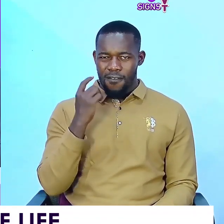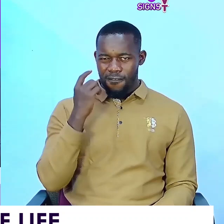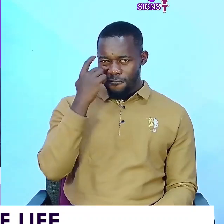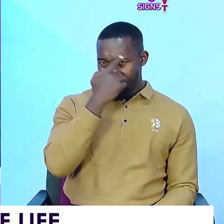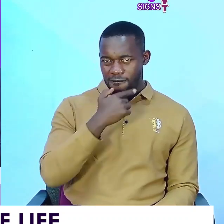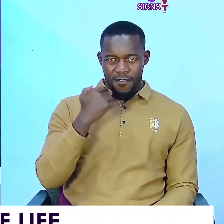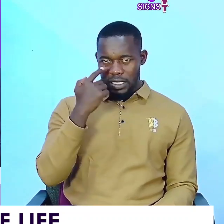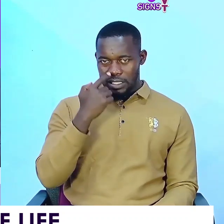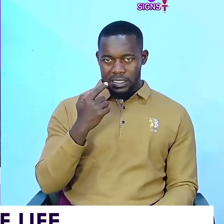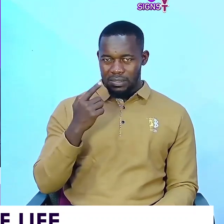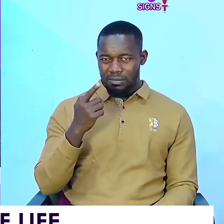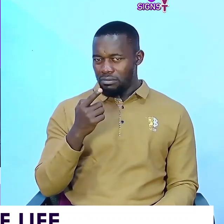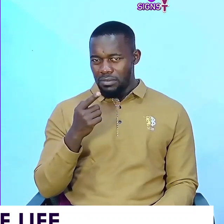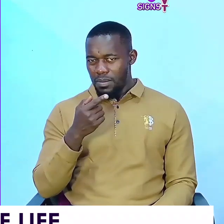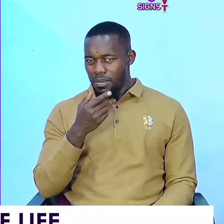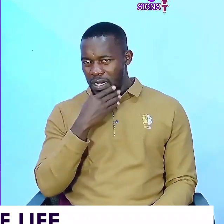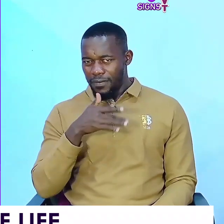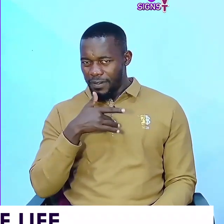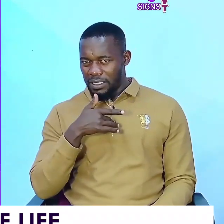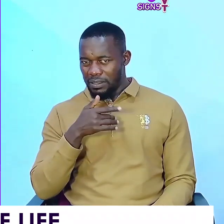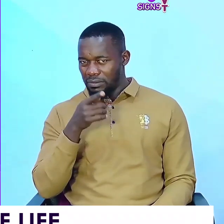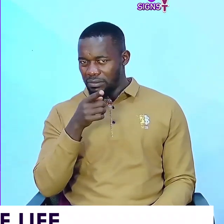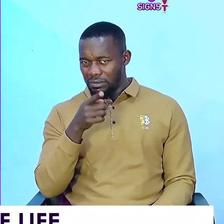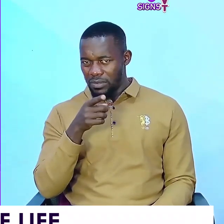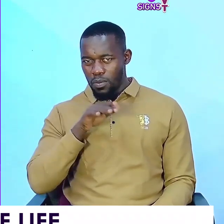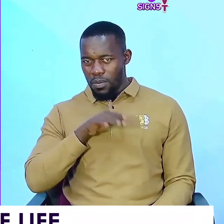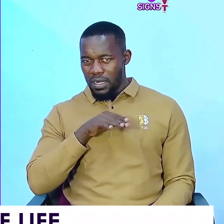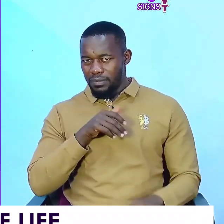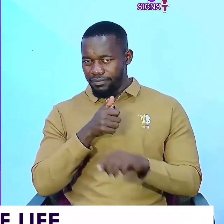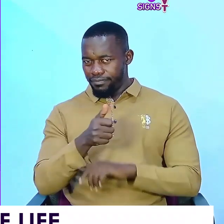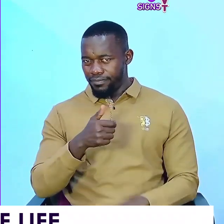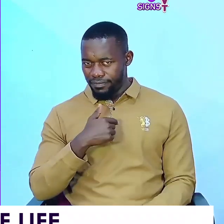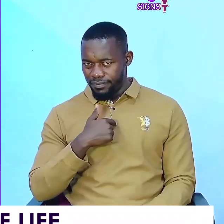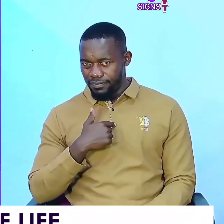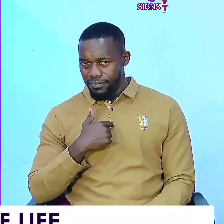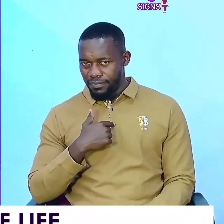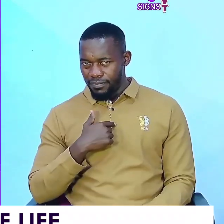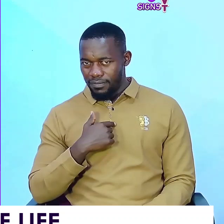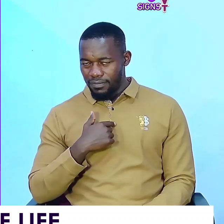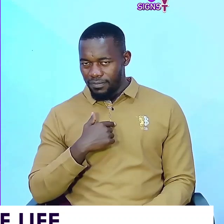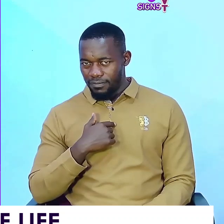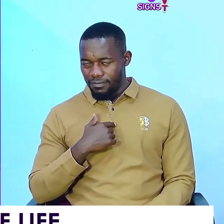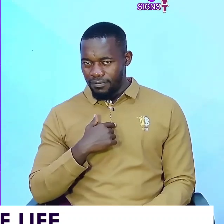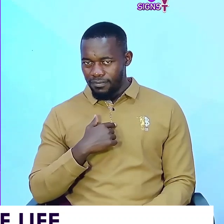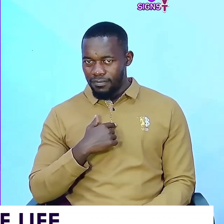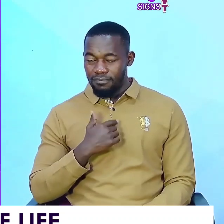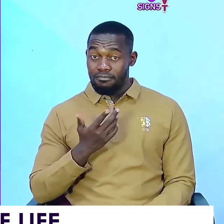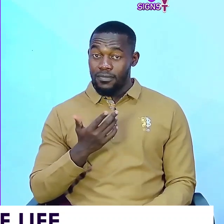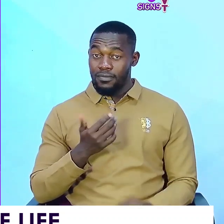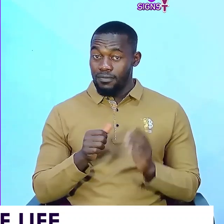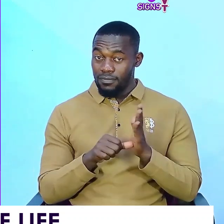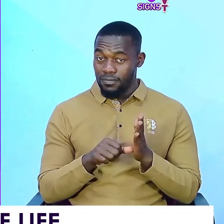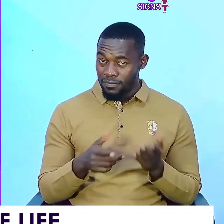man doesn't know what else to do other than to throw a jab here and a jab there. You get it? You see that kind of issue. Yeah.